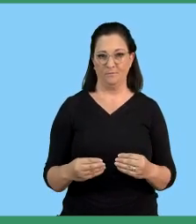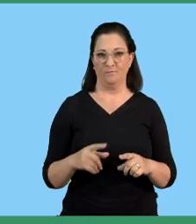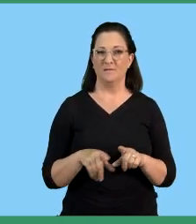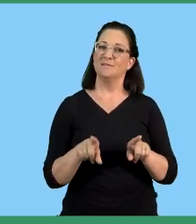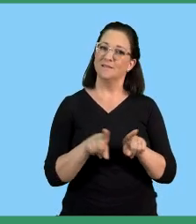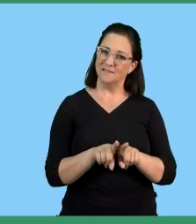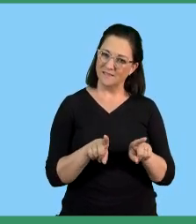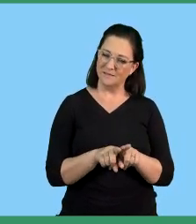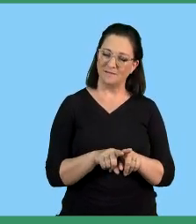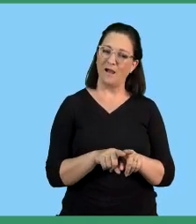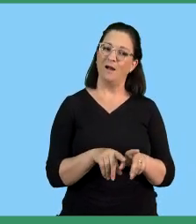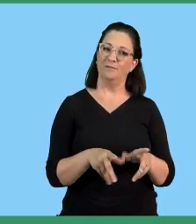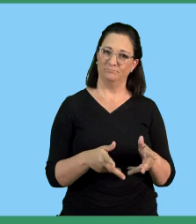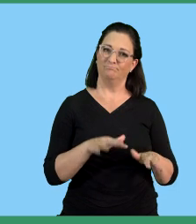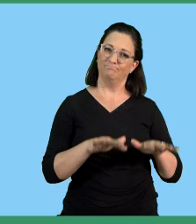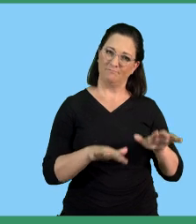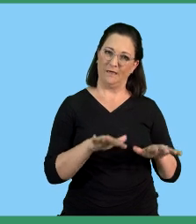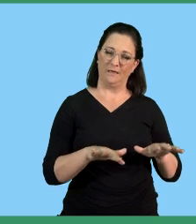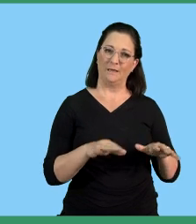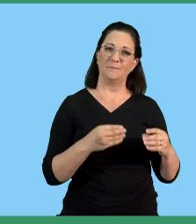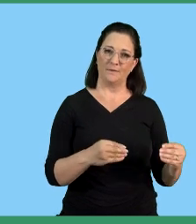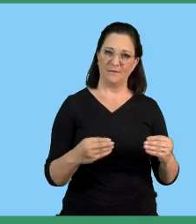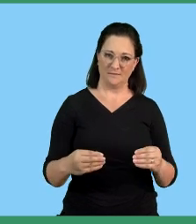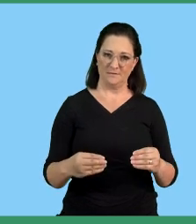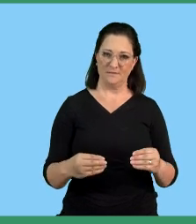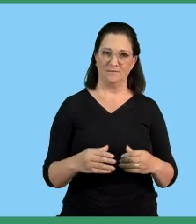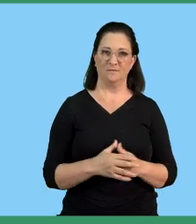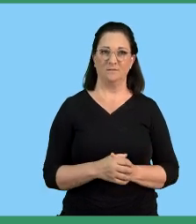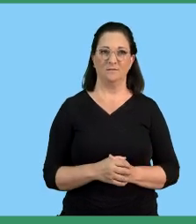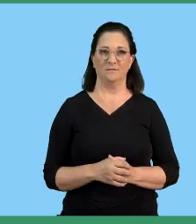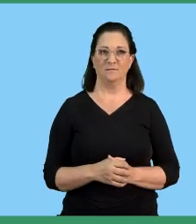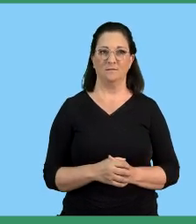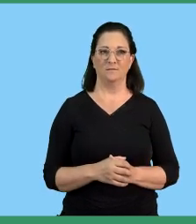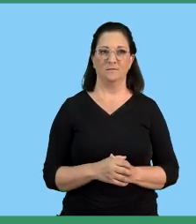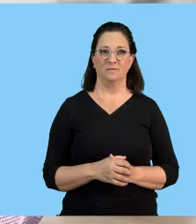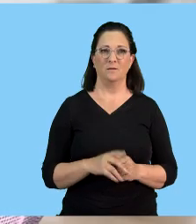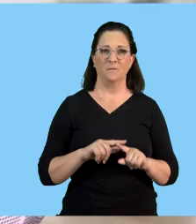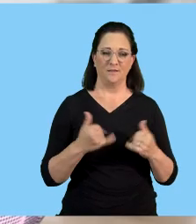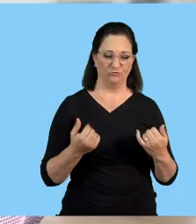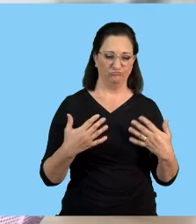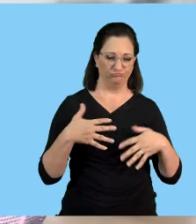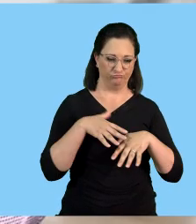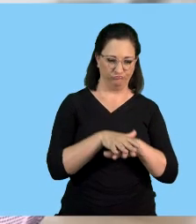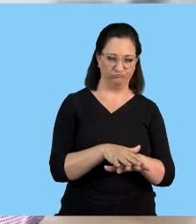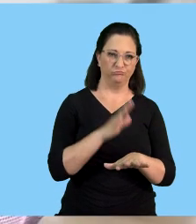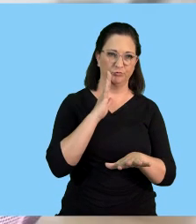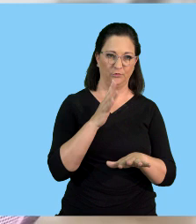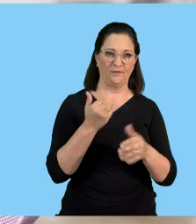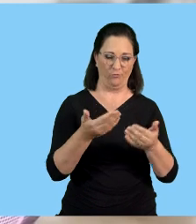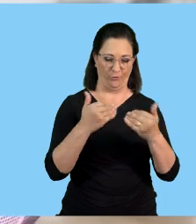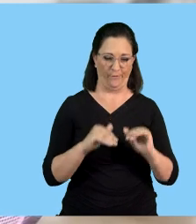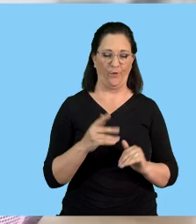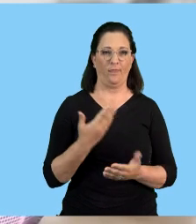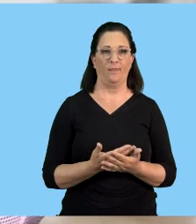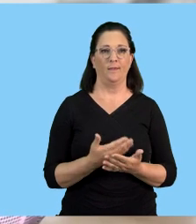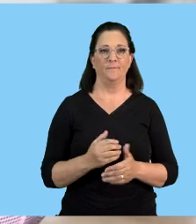in the same industry. Right, here's an example that I'm going to make, but I'll make it immediately after teaching all these integration strategy. Let's move